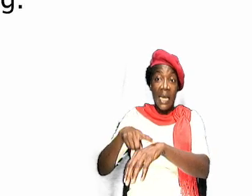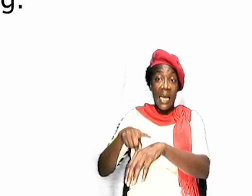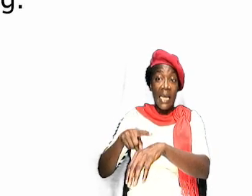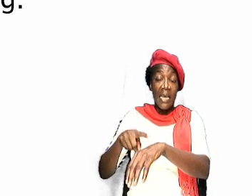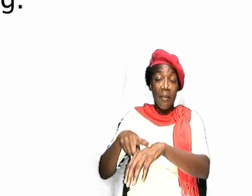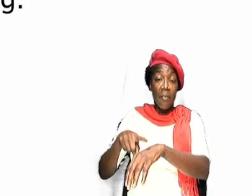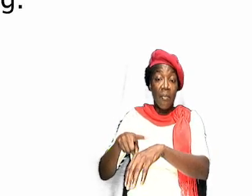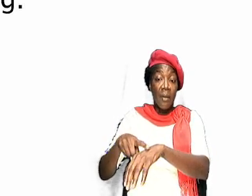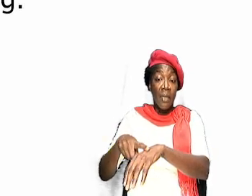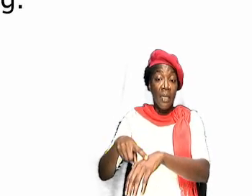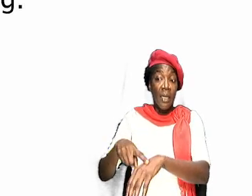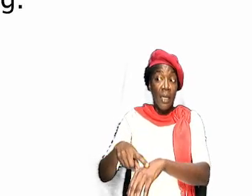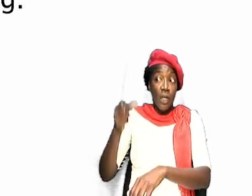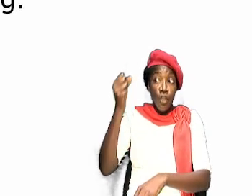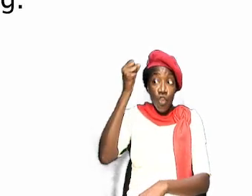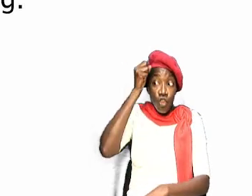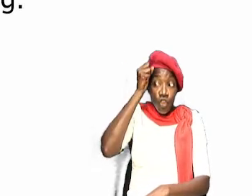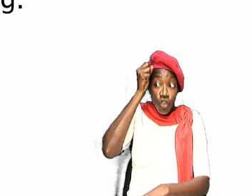this